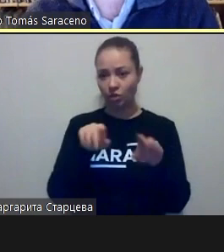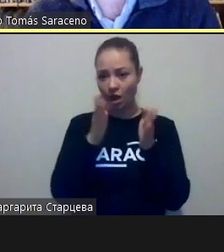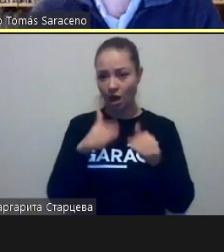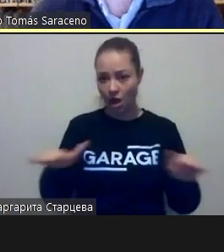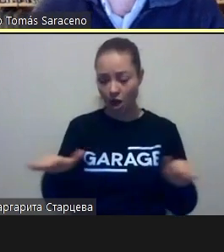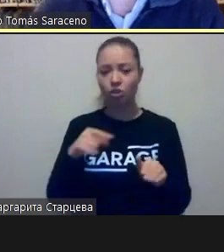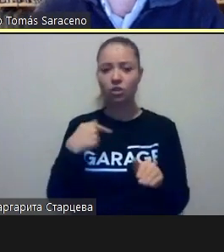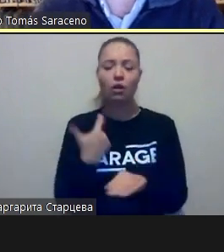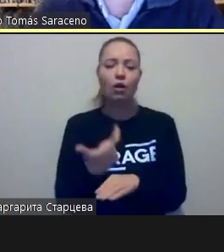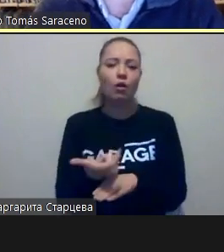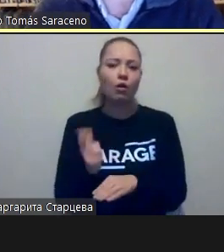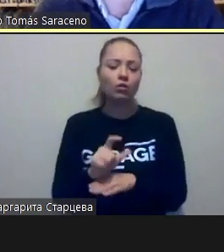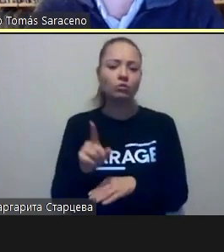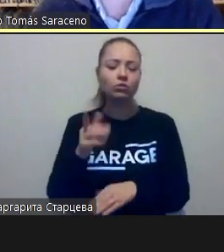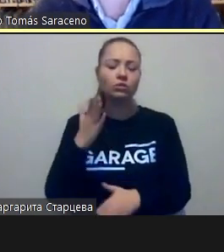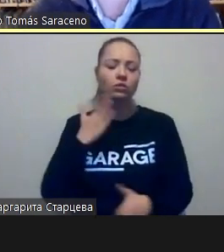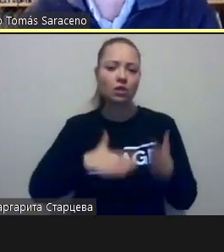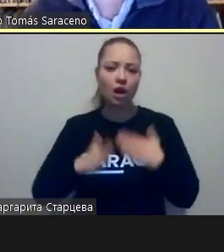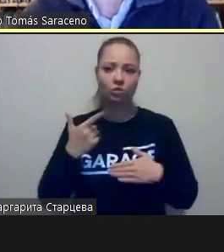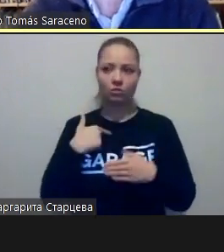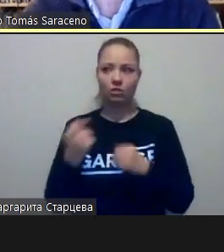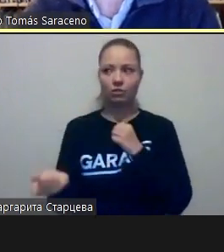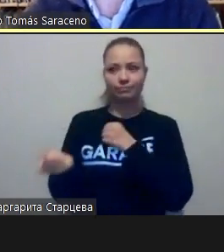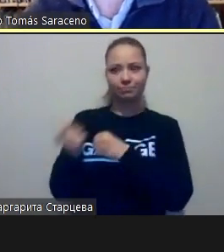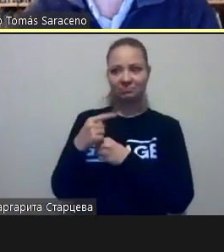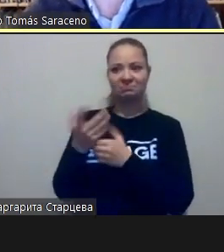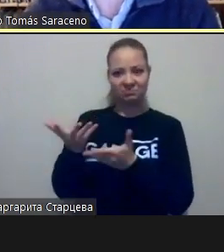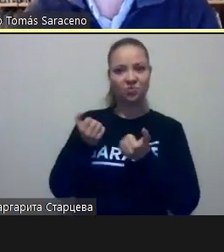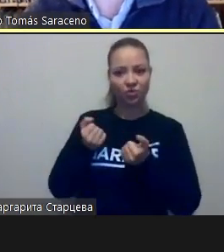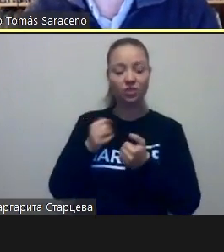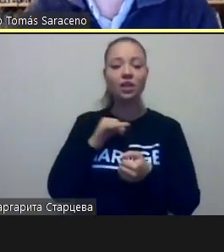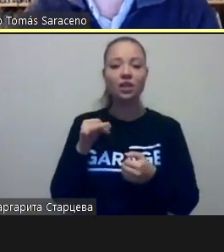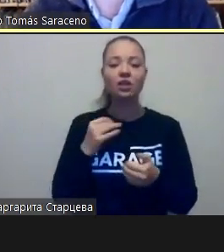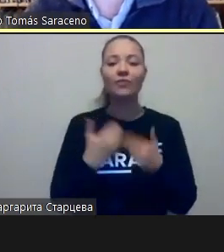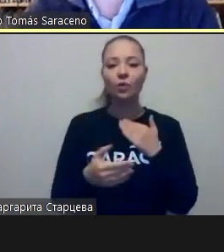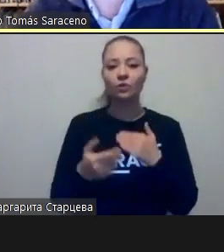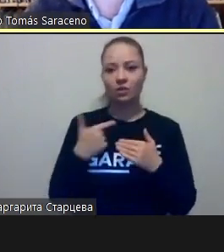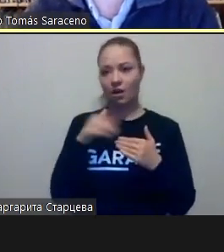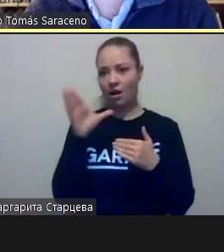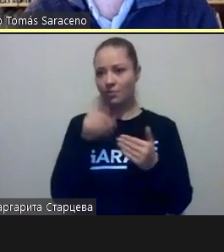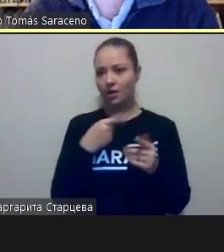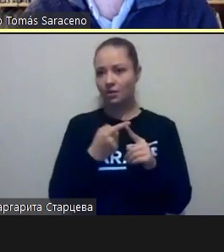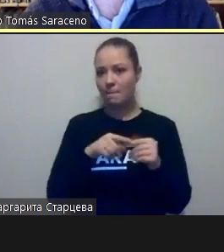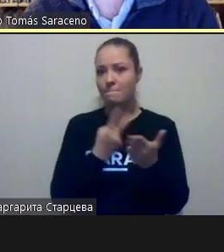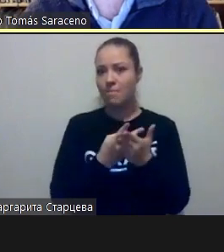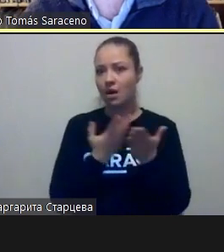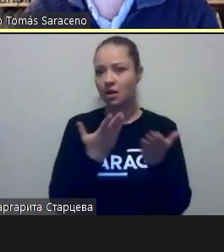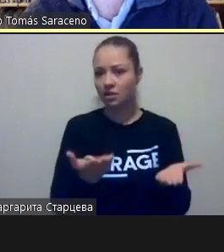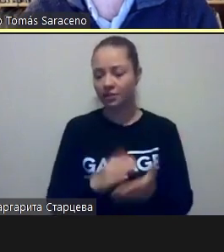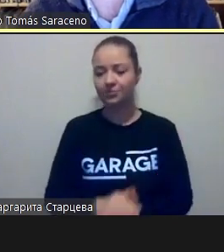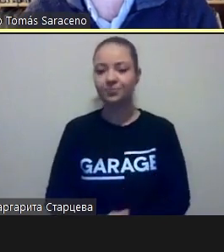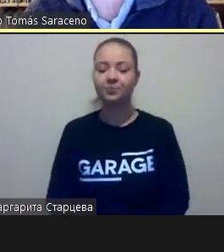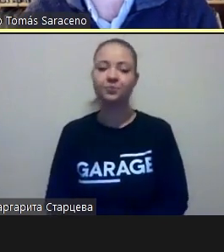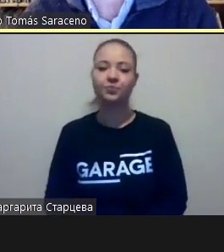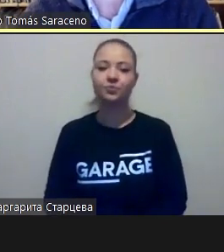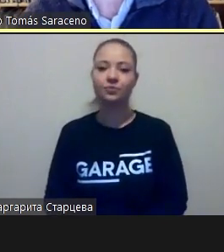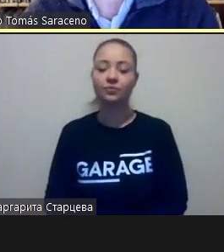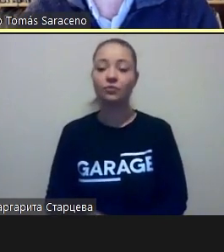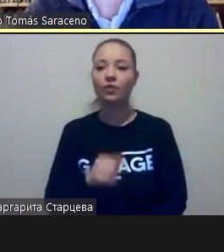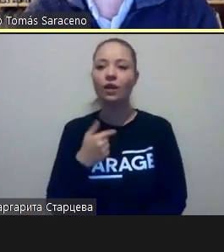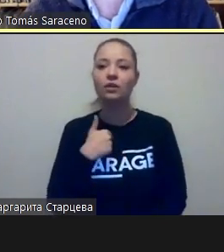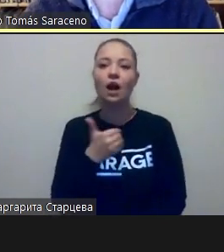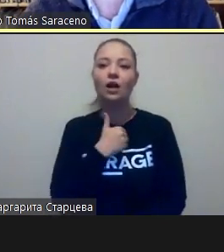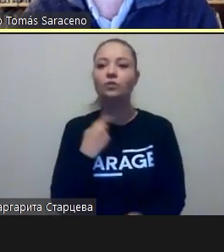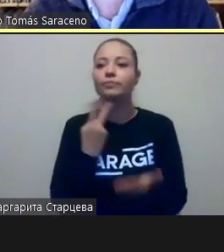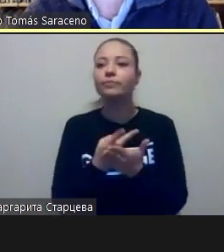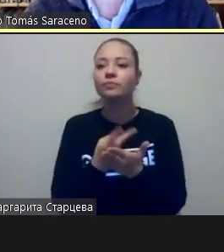so it will be able to add more into the research that we are doing as a group of people that